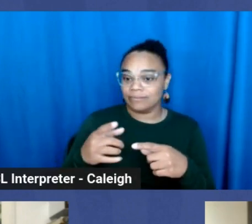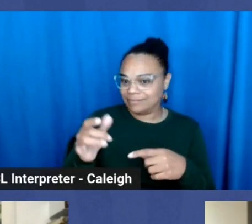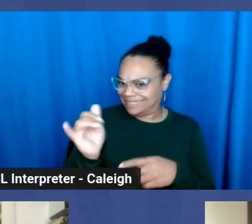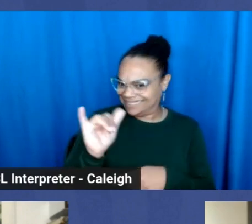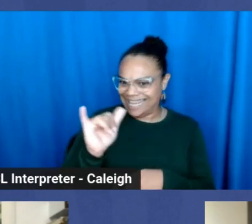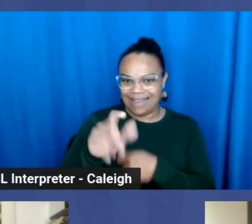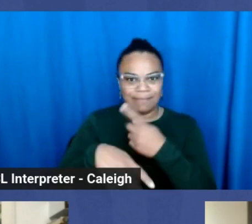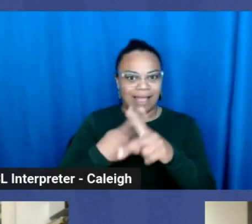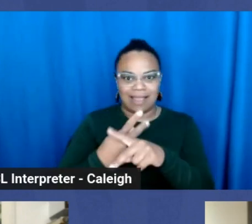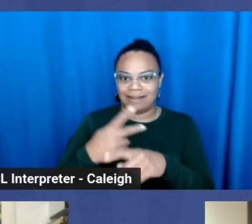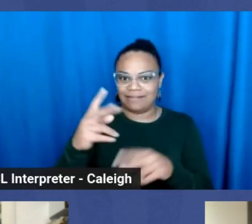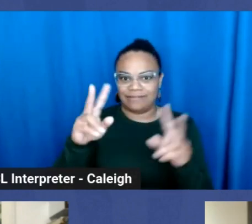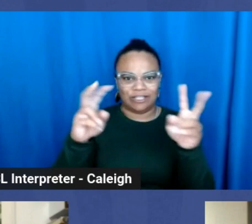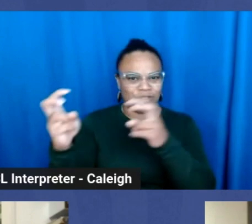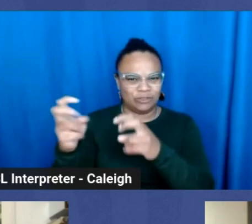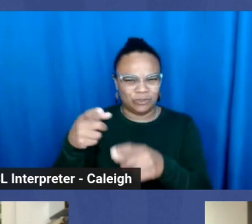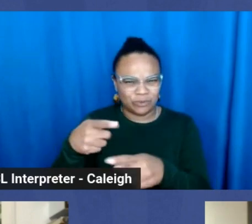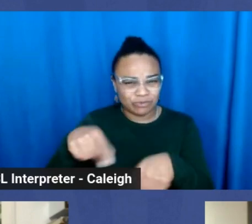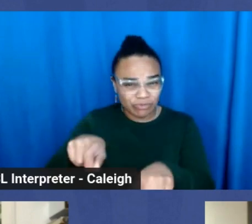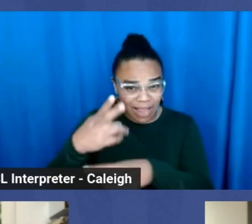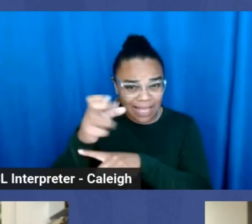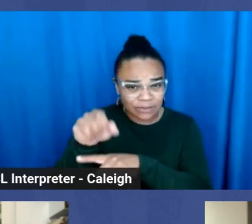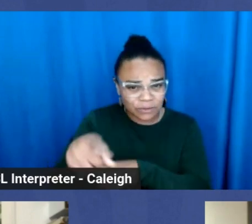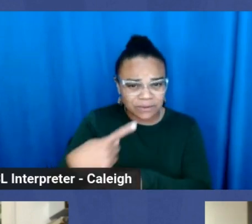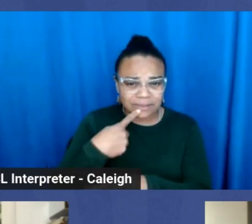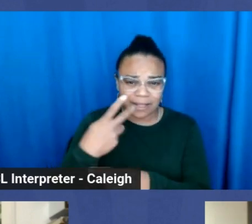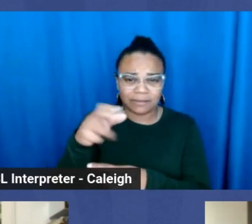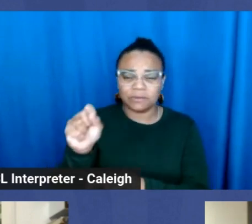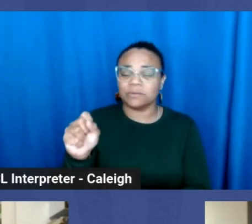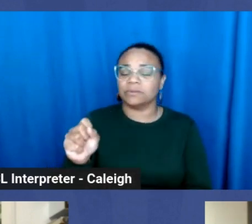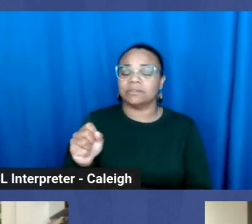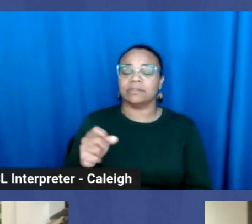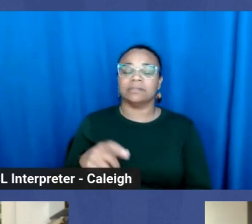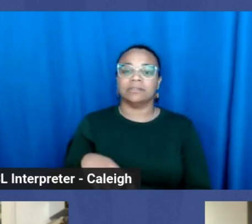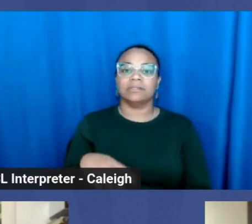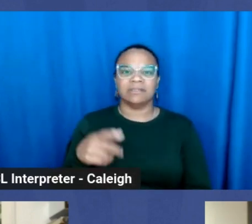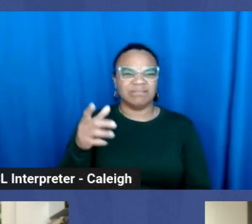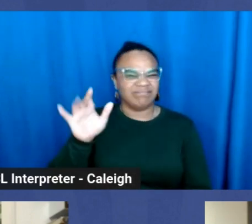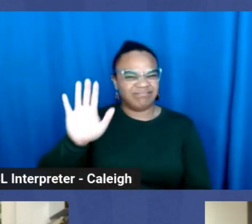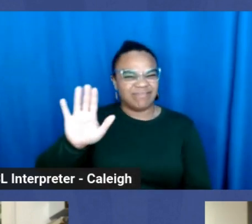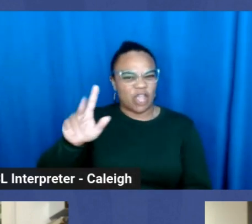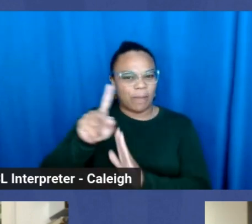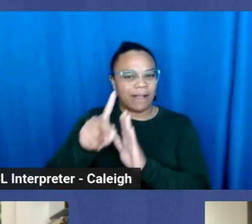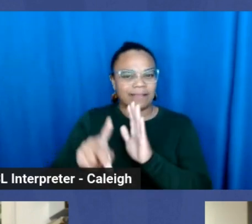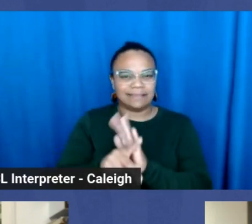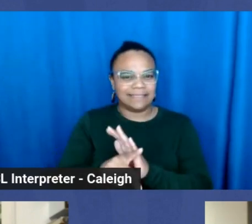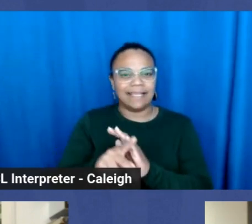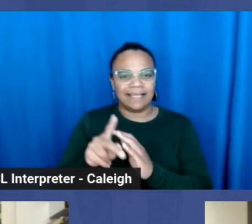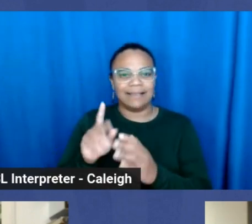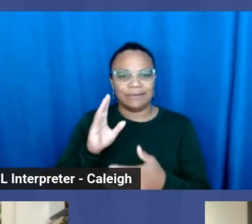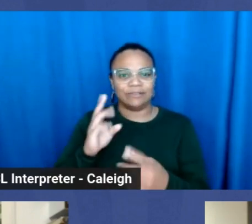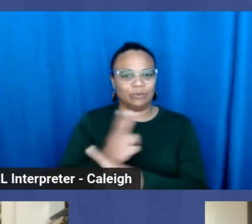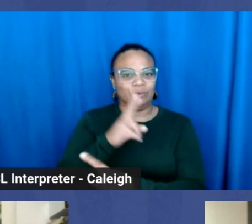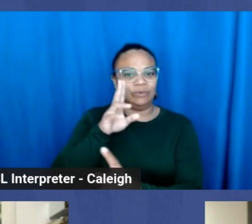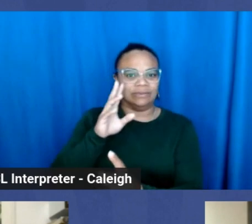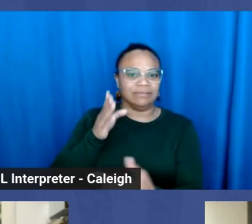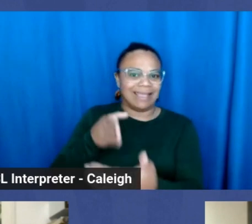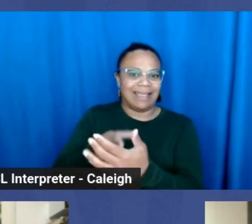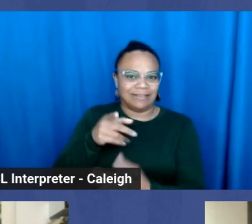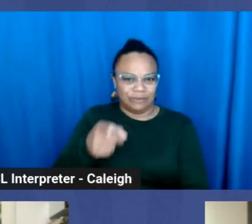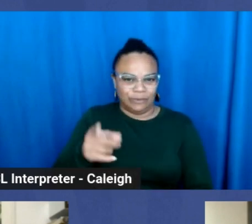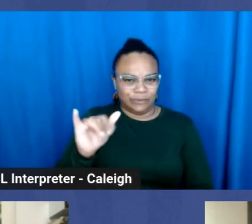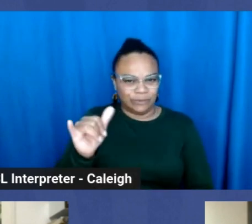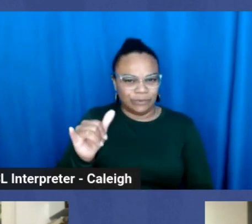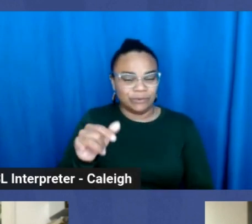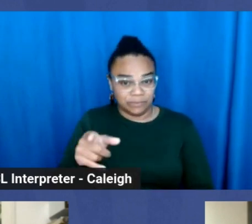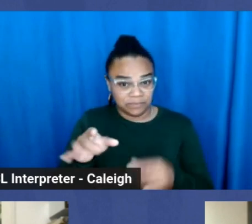type of issue. I think you said in high school as well, with the policy being weaponized against you. So, can you talk a little